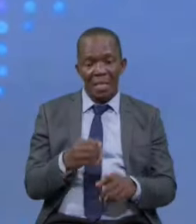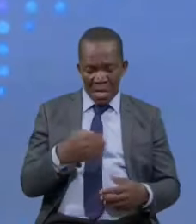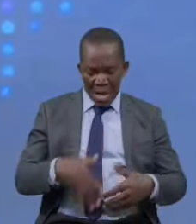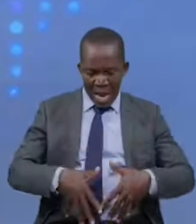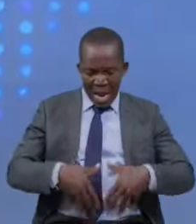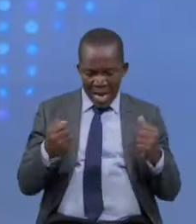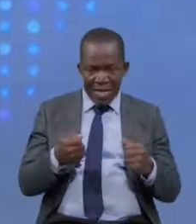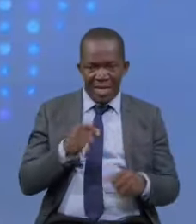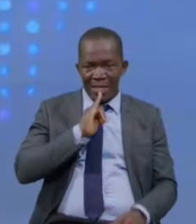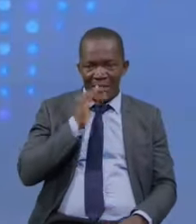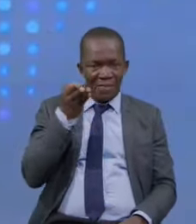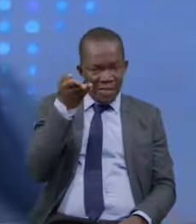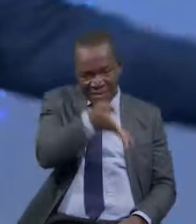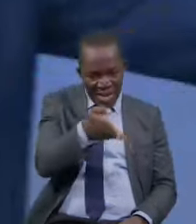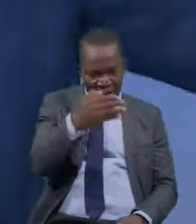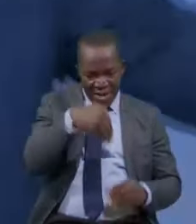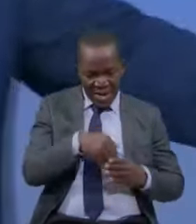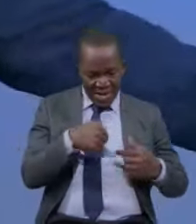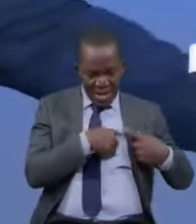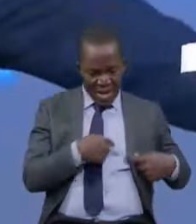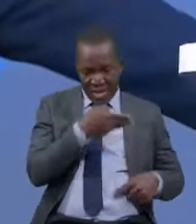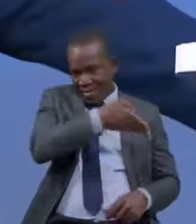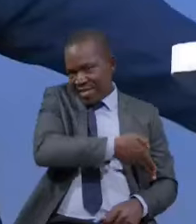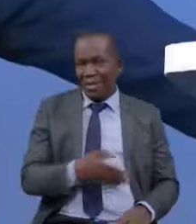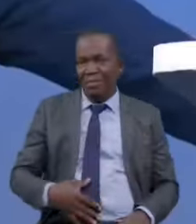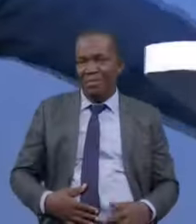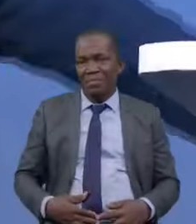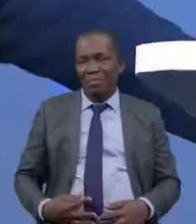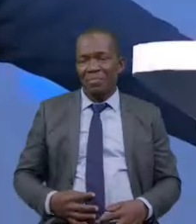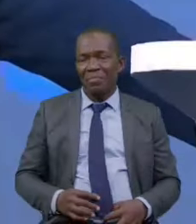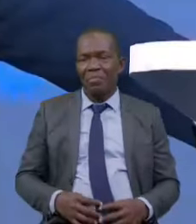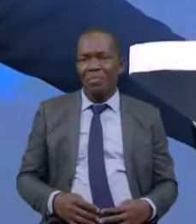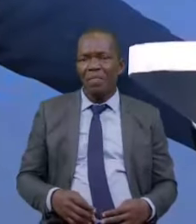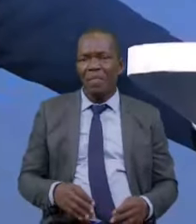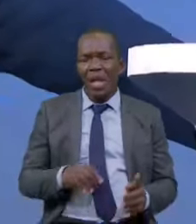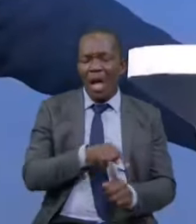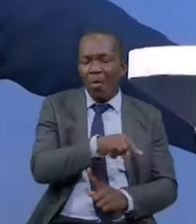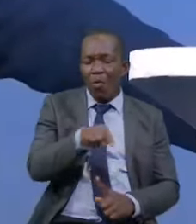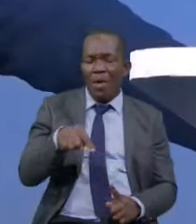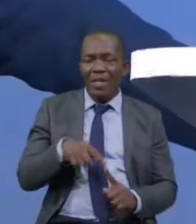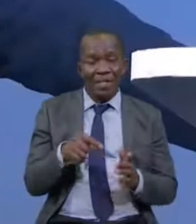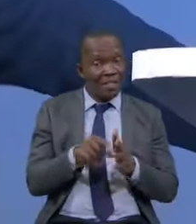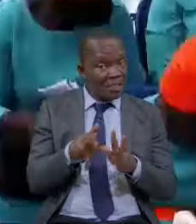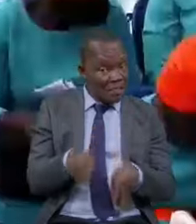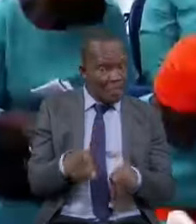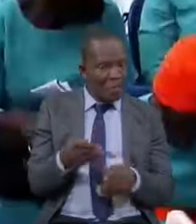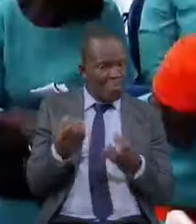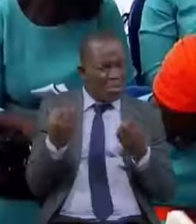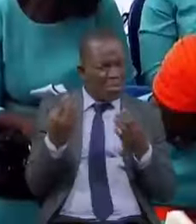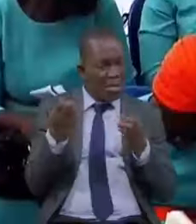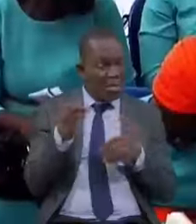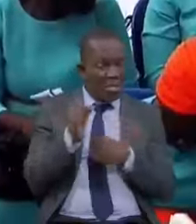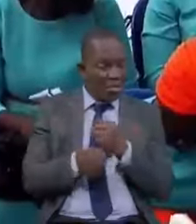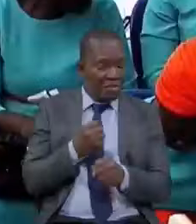bottled there. Well, when they were maybe many years ago, 20 years ago, something